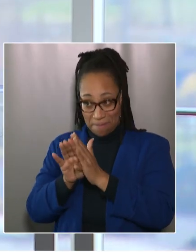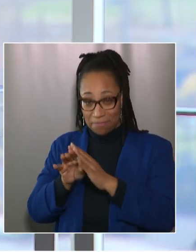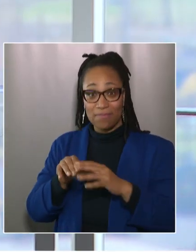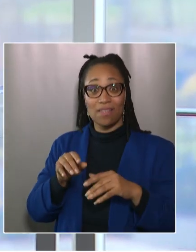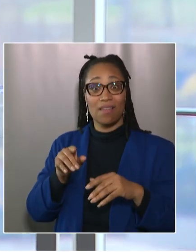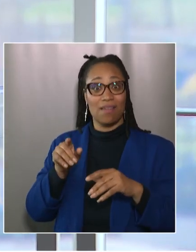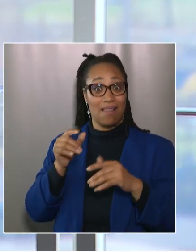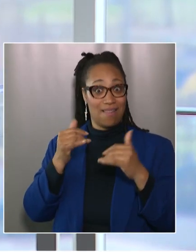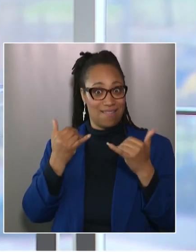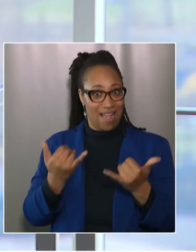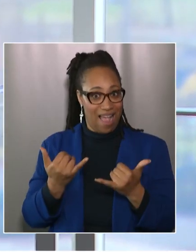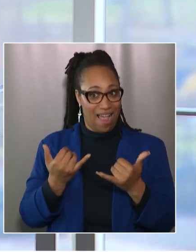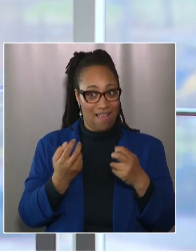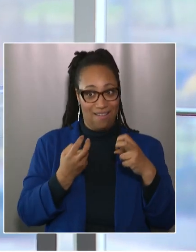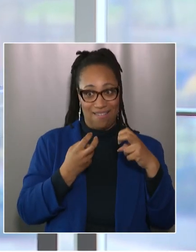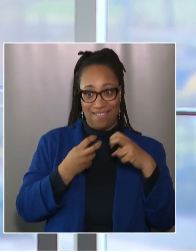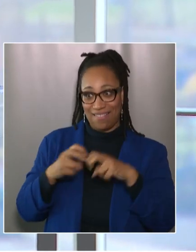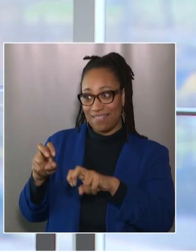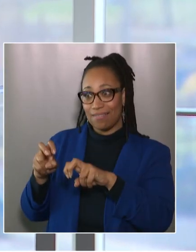Brian Kenner.